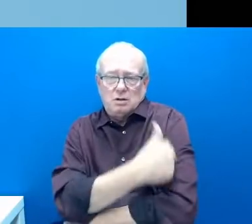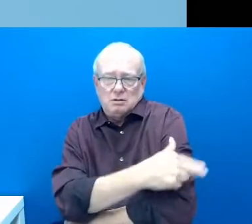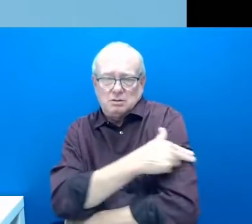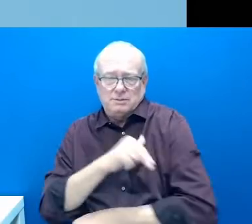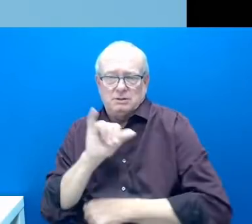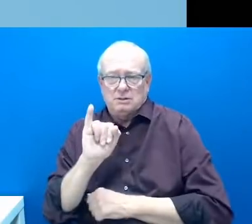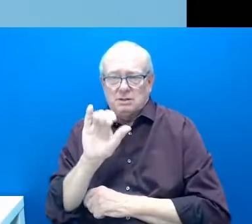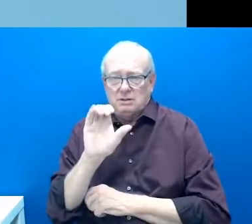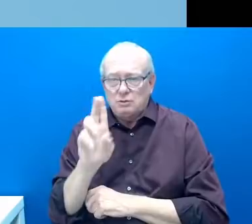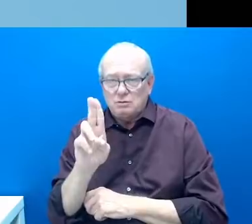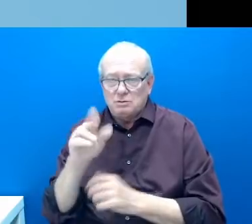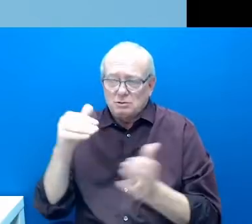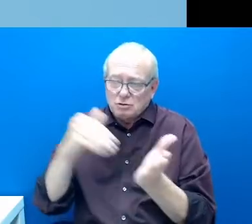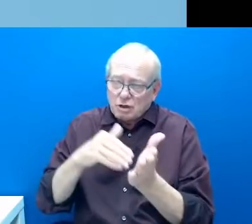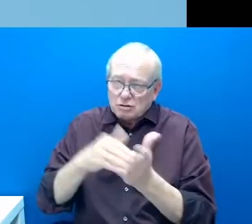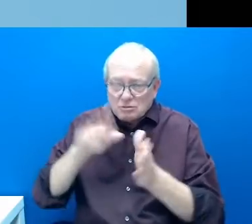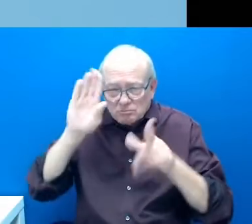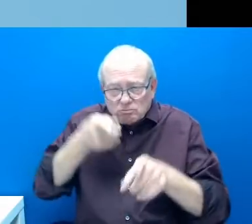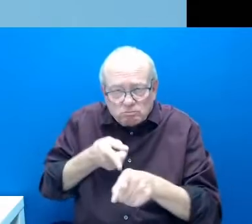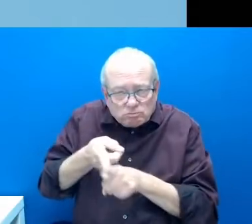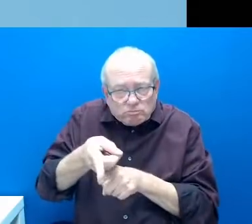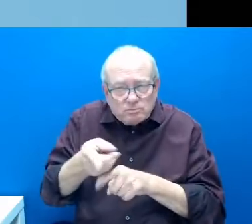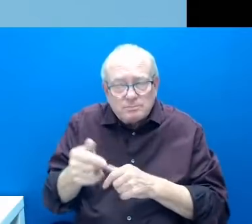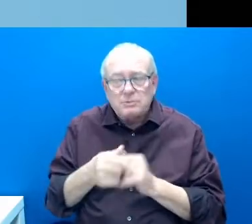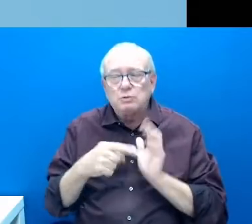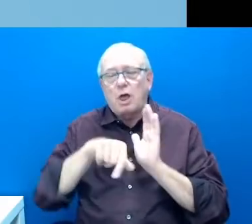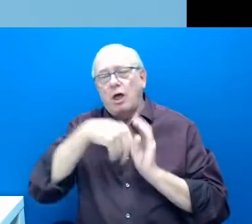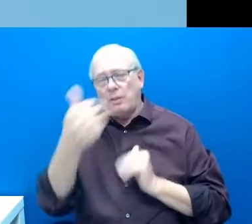slide, please. Or next slide, please.